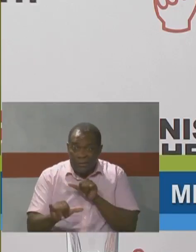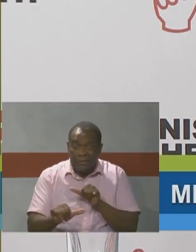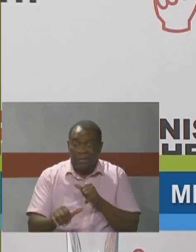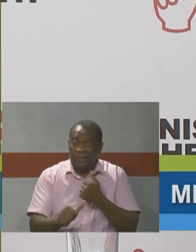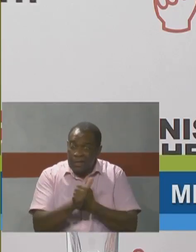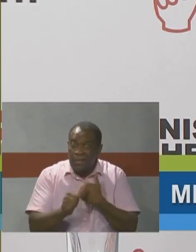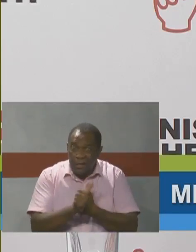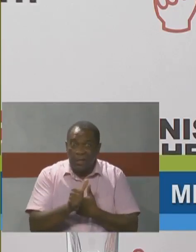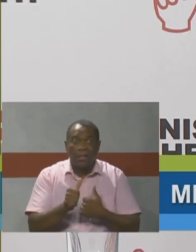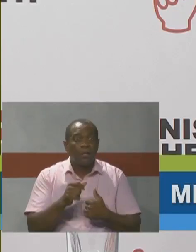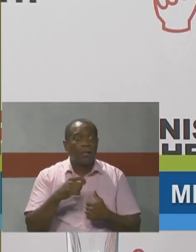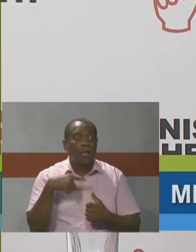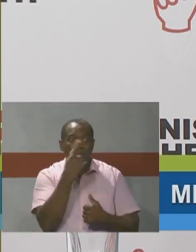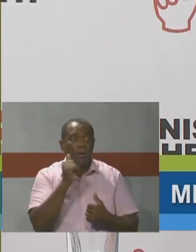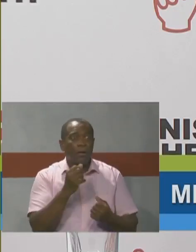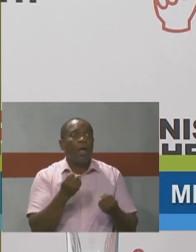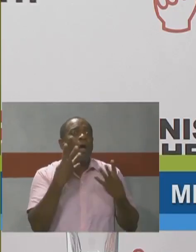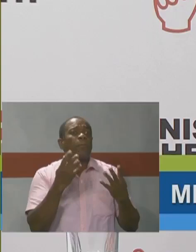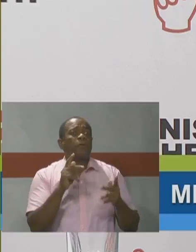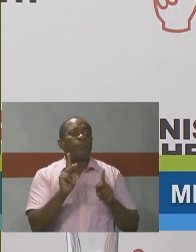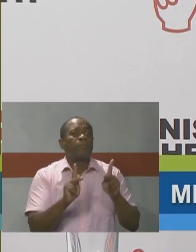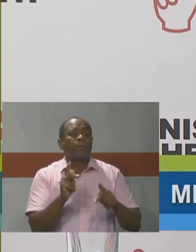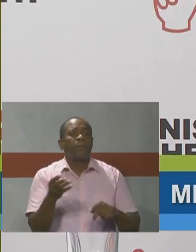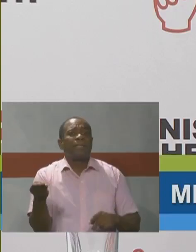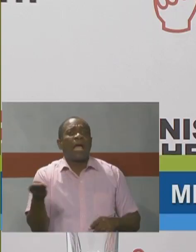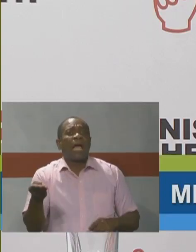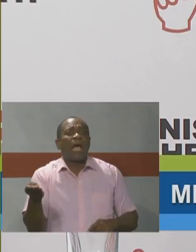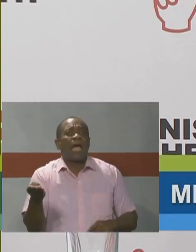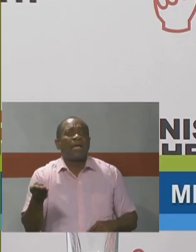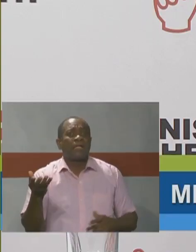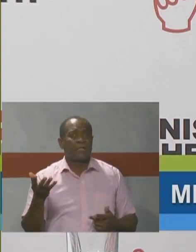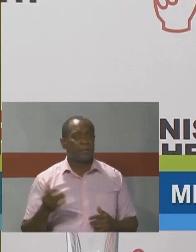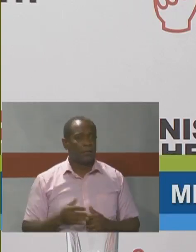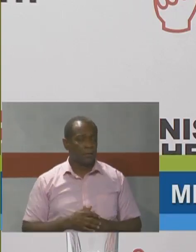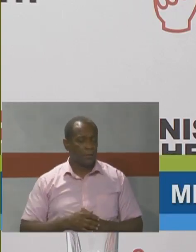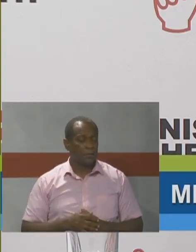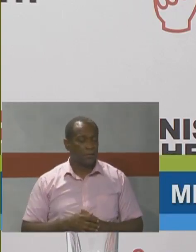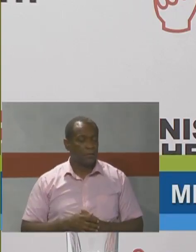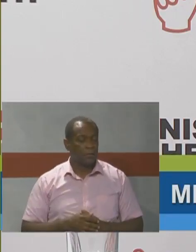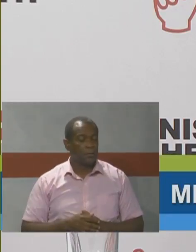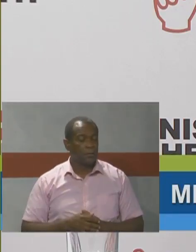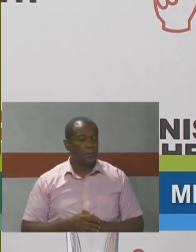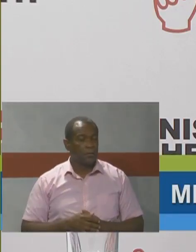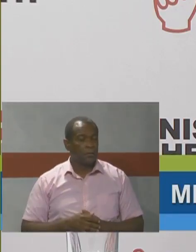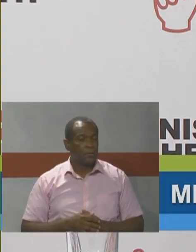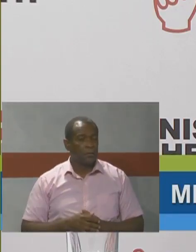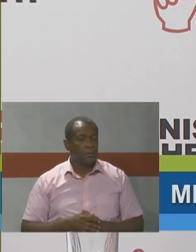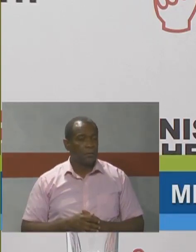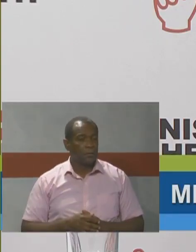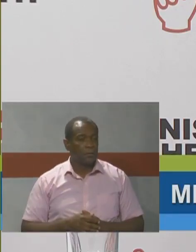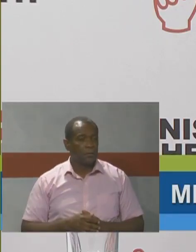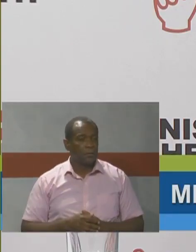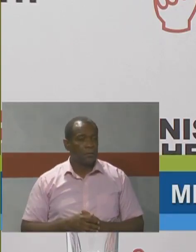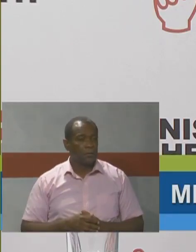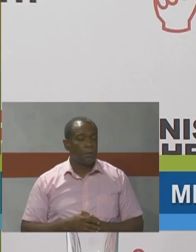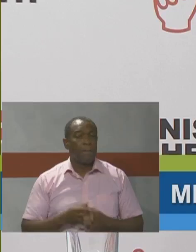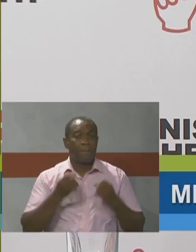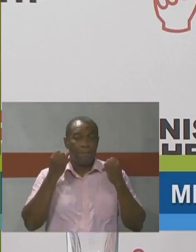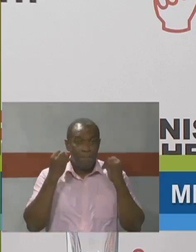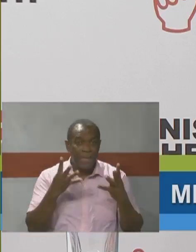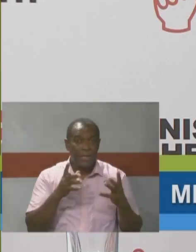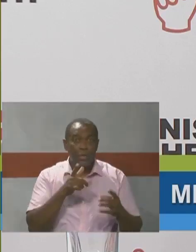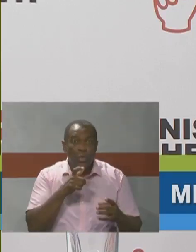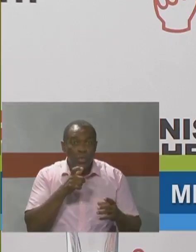average is 7. A lot better than 30. But 7 people, the vast majority of whom are